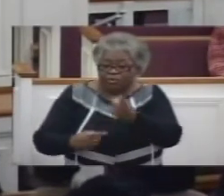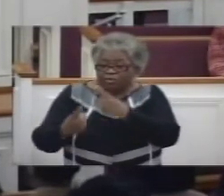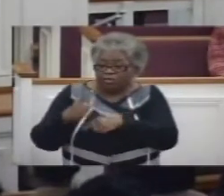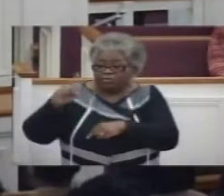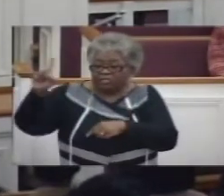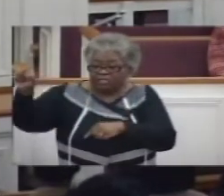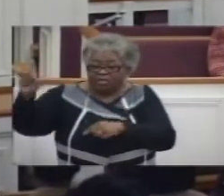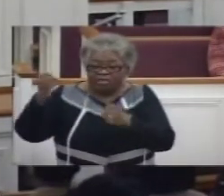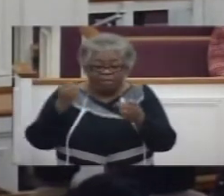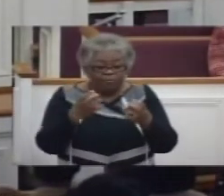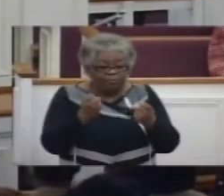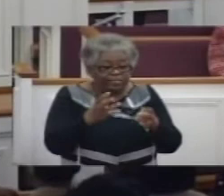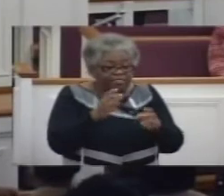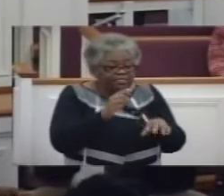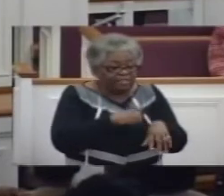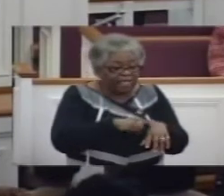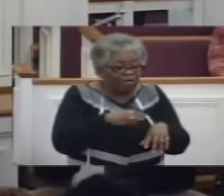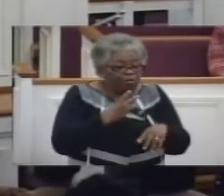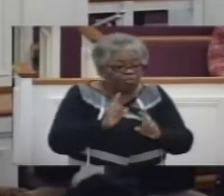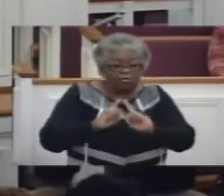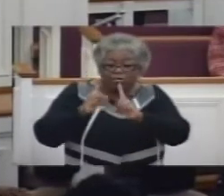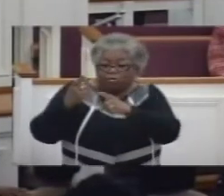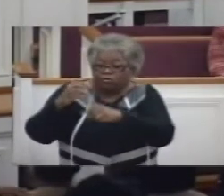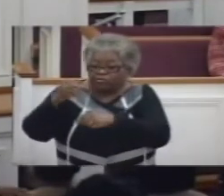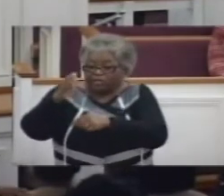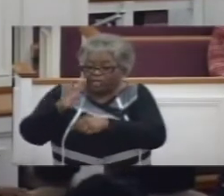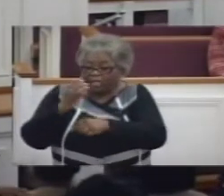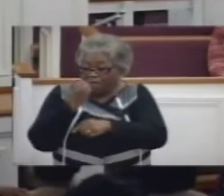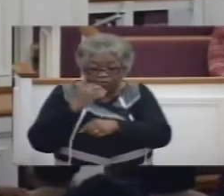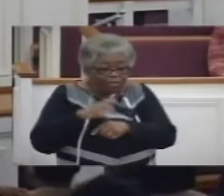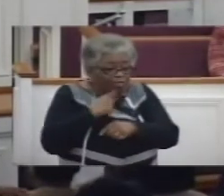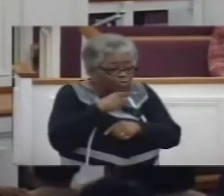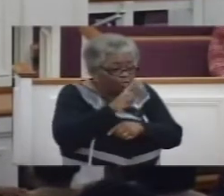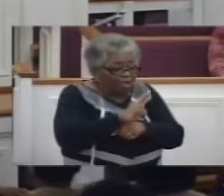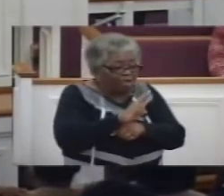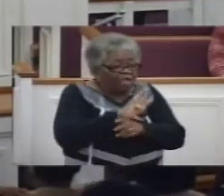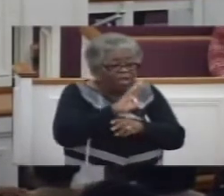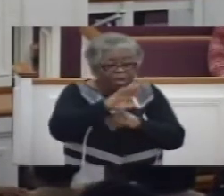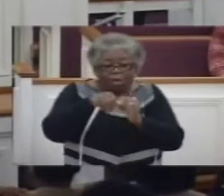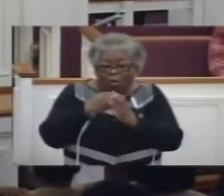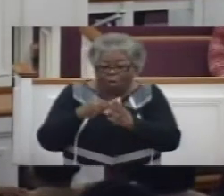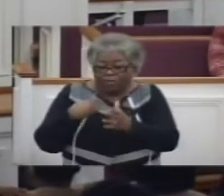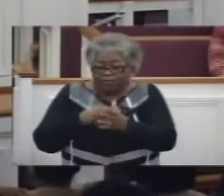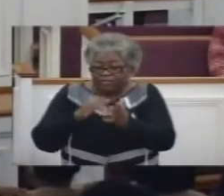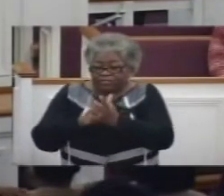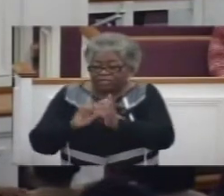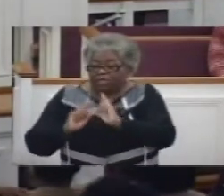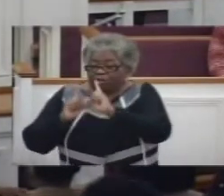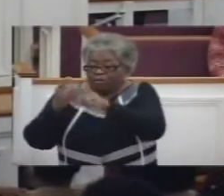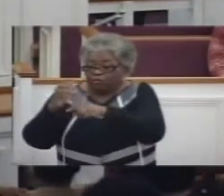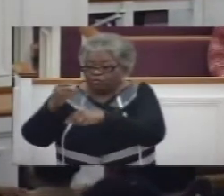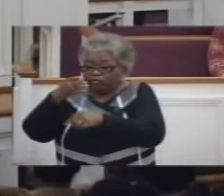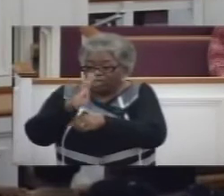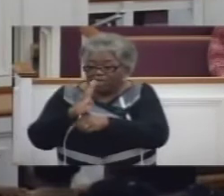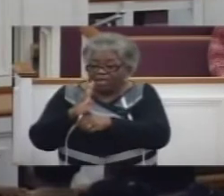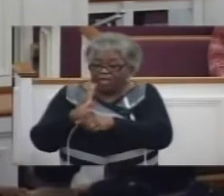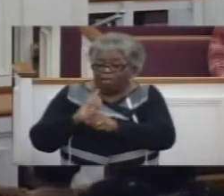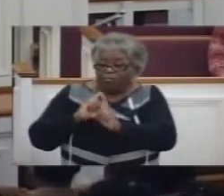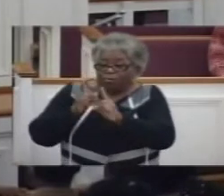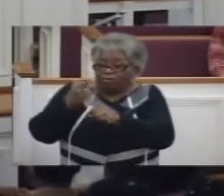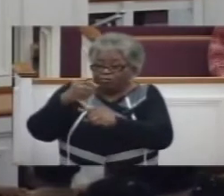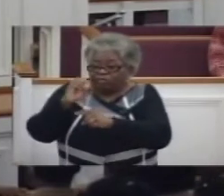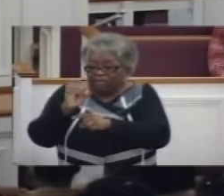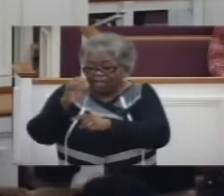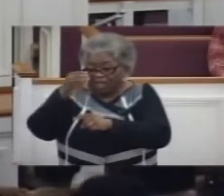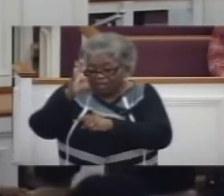him. Many times we come to God. I don't care who you are. All of us that come to God